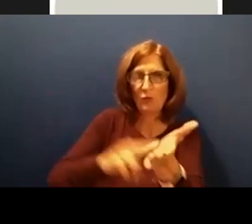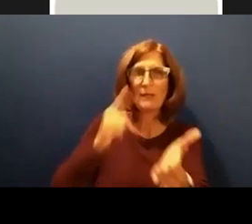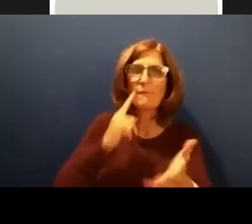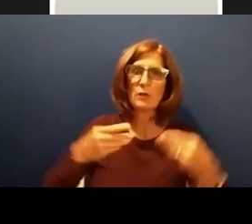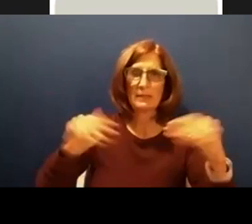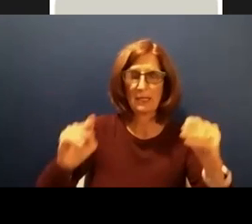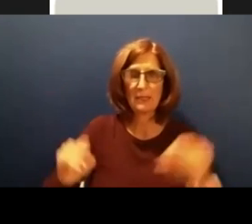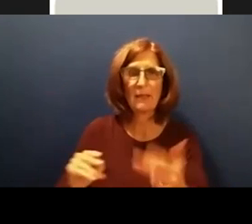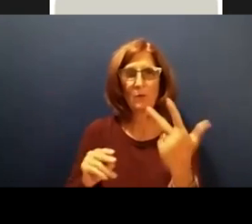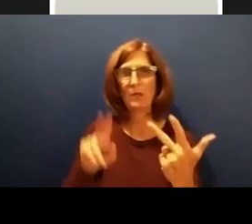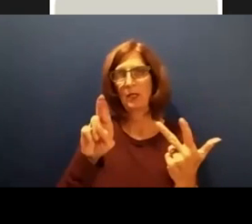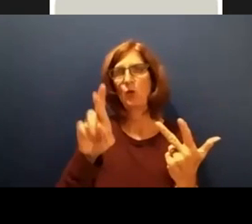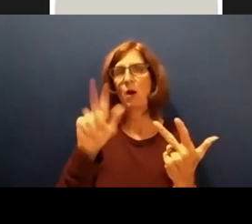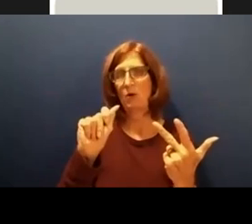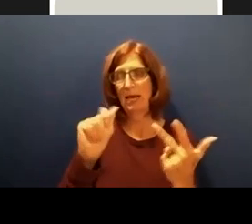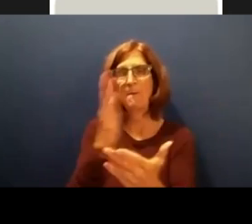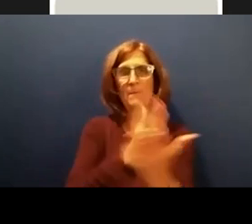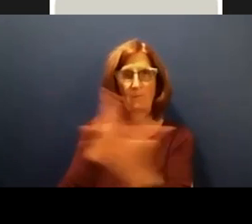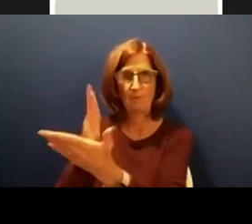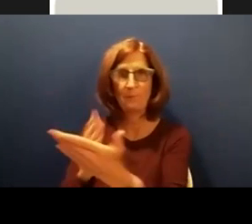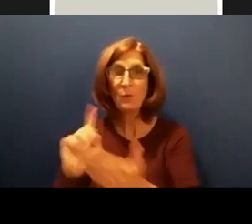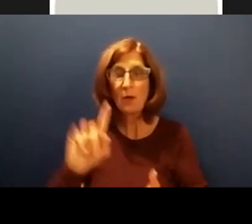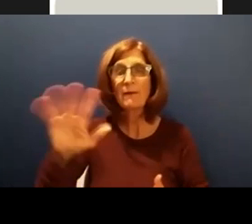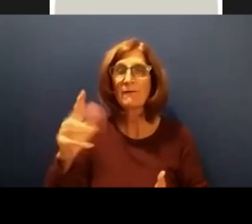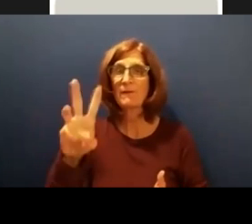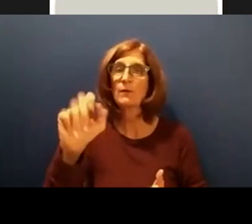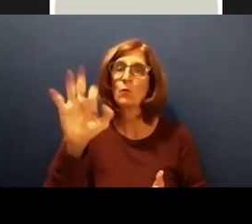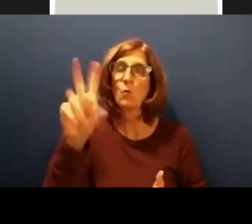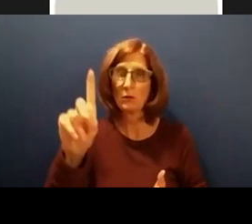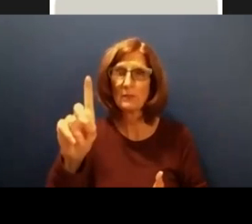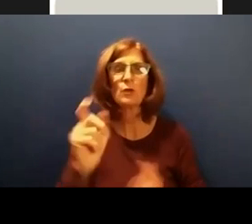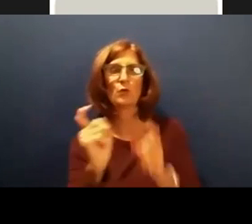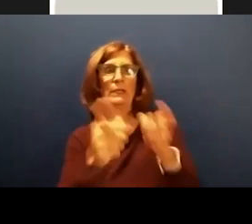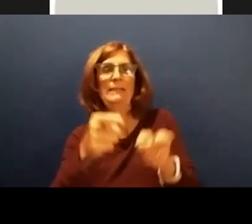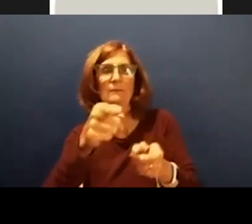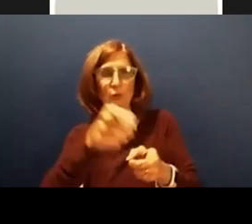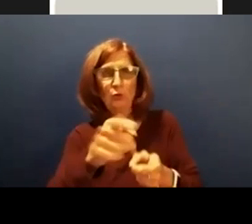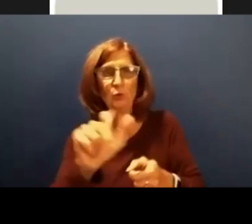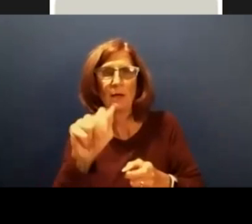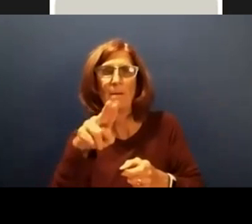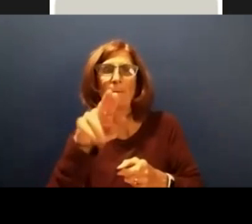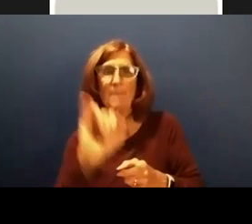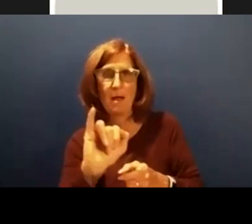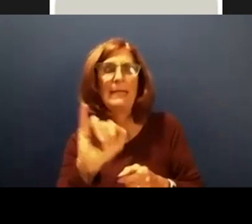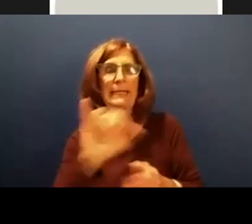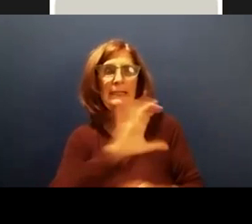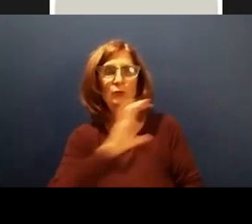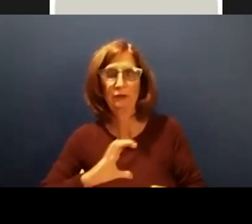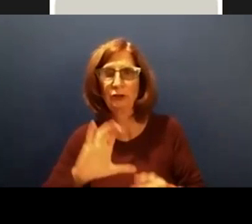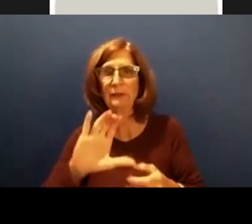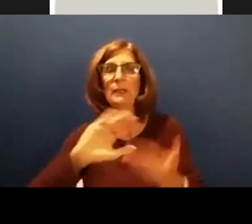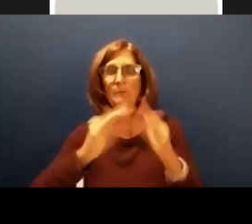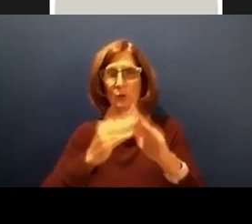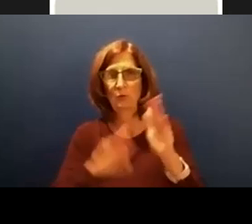3 URA-owned parcels in the 5th Ward to Amani Christian Community Development Corporation or a related entity for